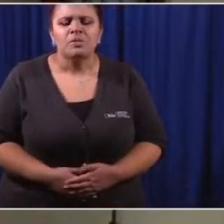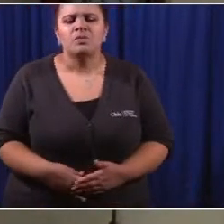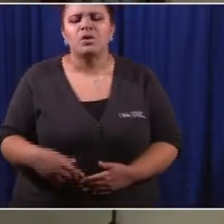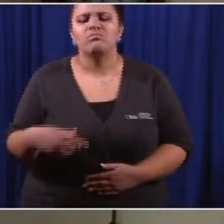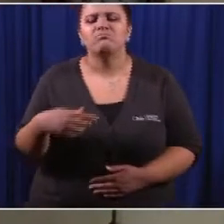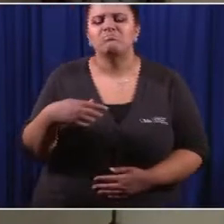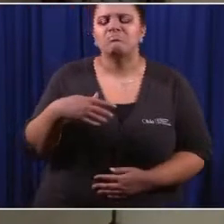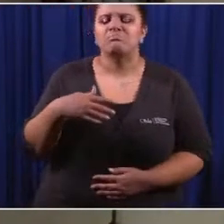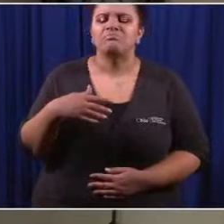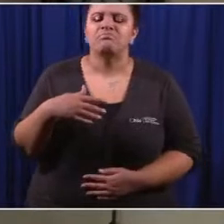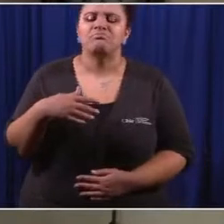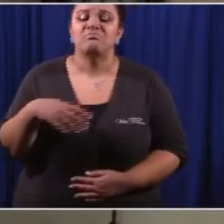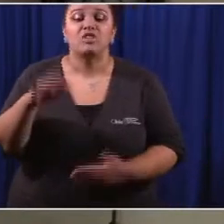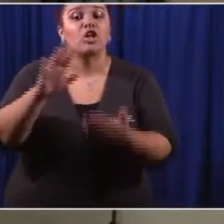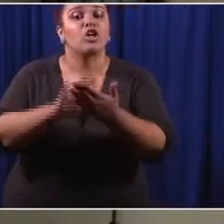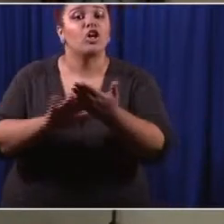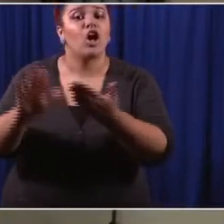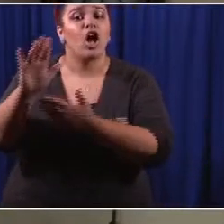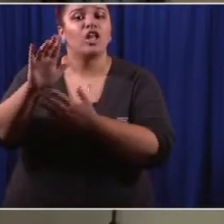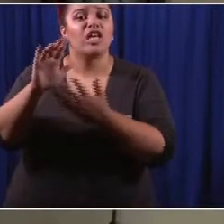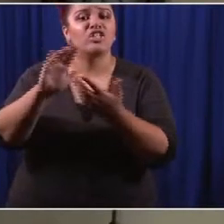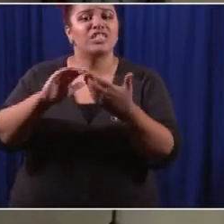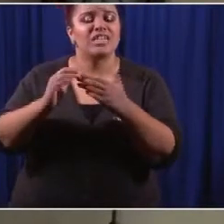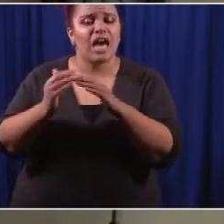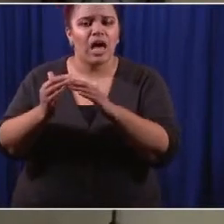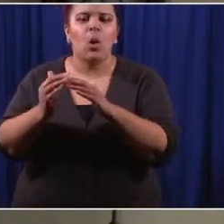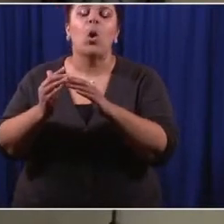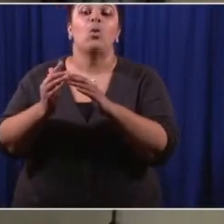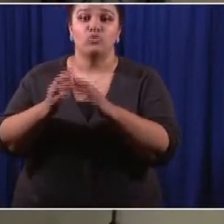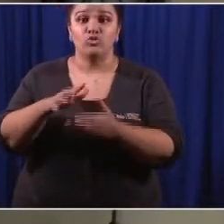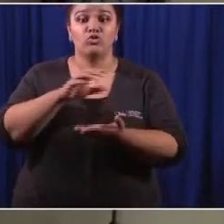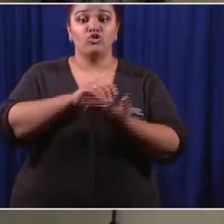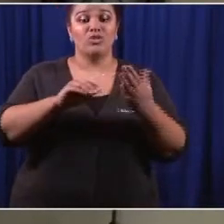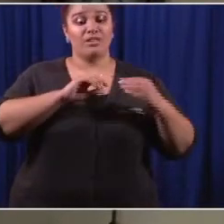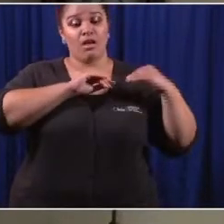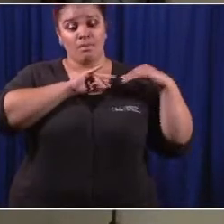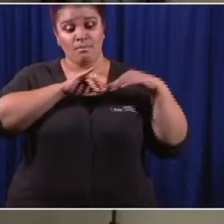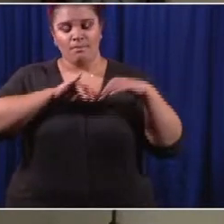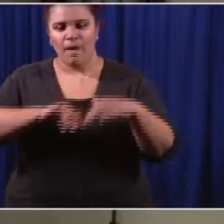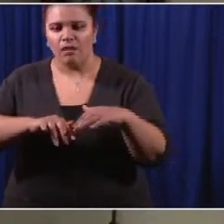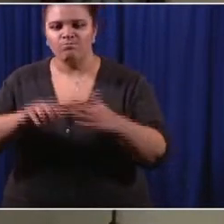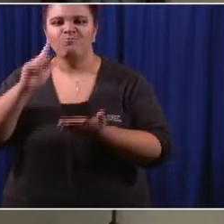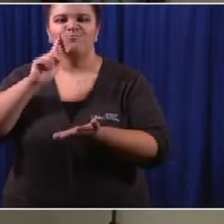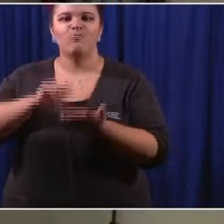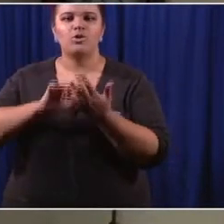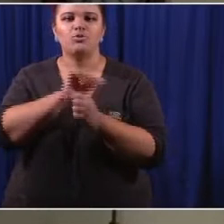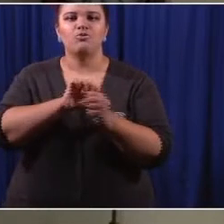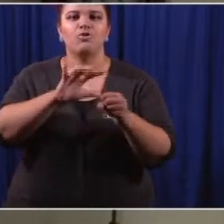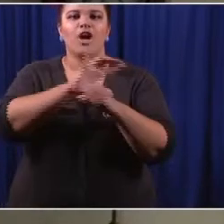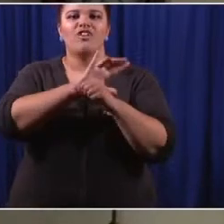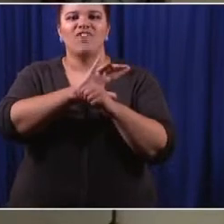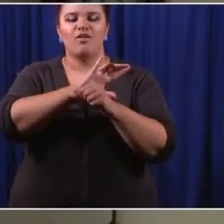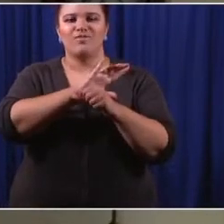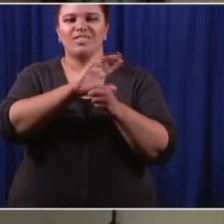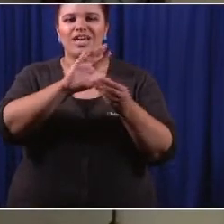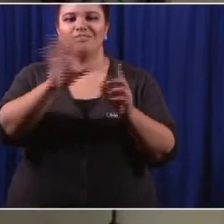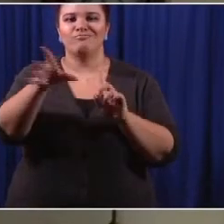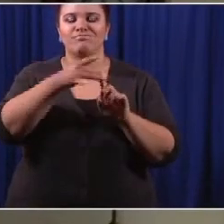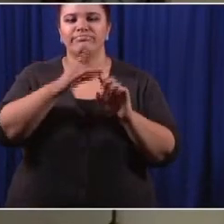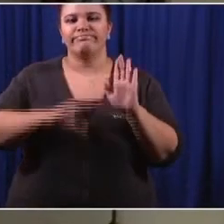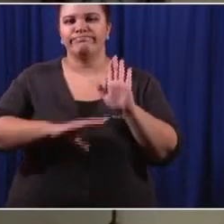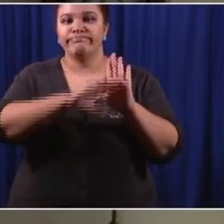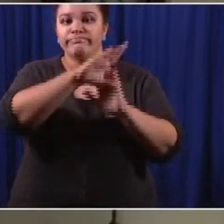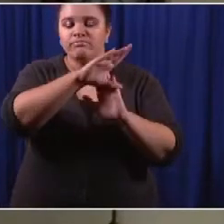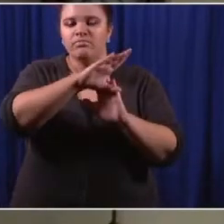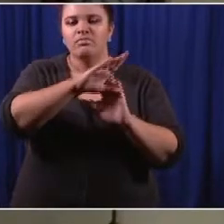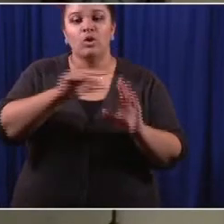these spikes in college towns because of students coming back to campus. How much of that is due to behavior of students or a higher